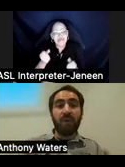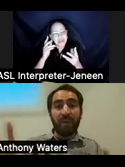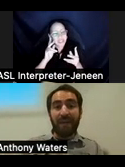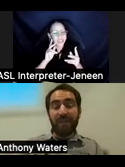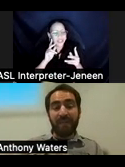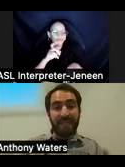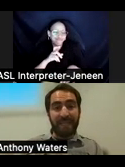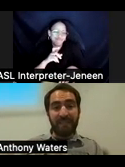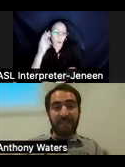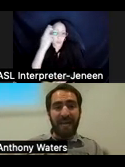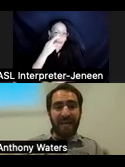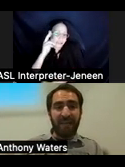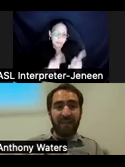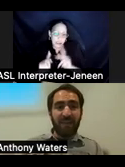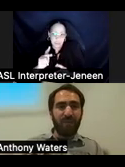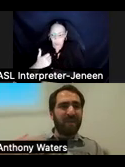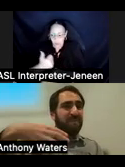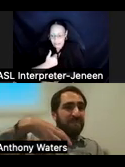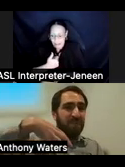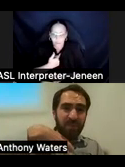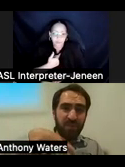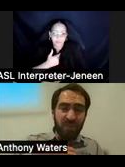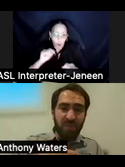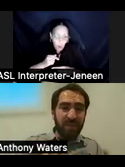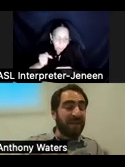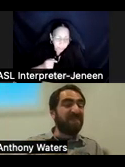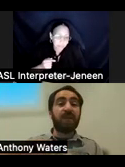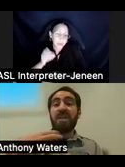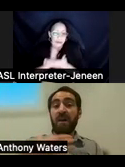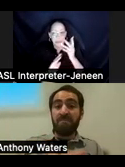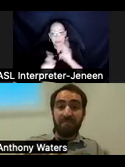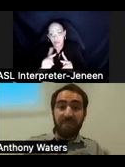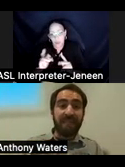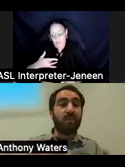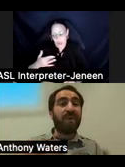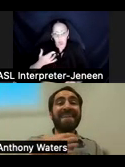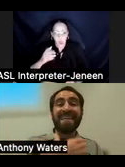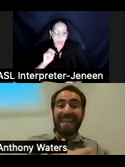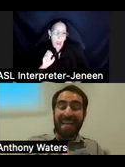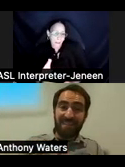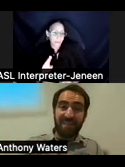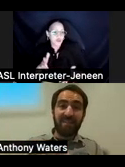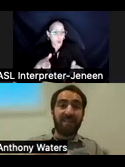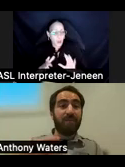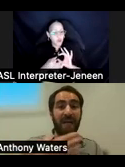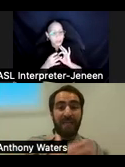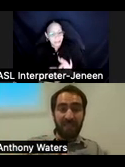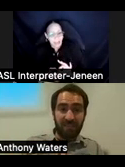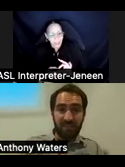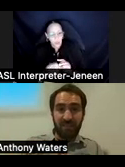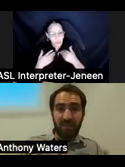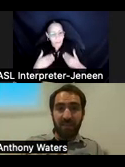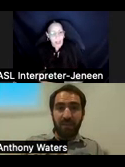self-harm without the intent to die. For some people, they may feel numb, and it's a way to connect to their